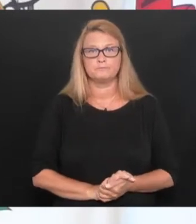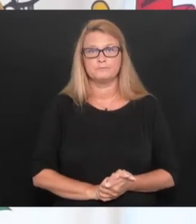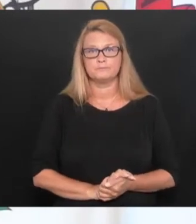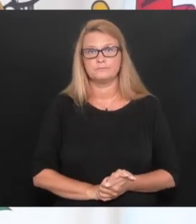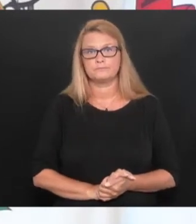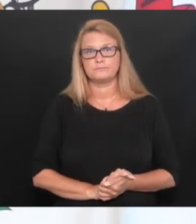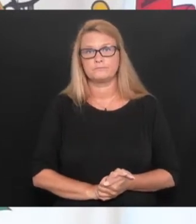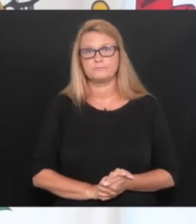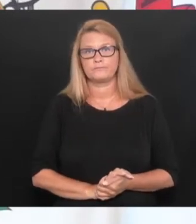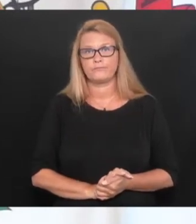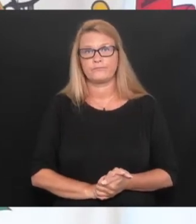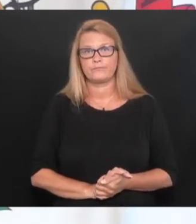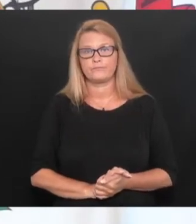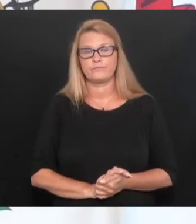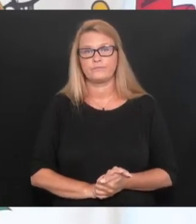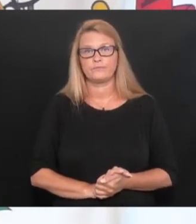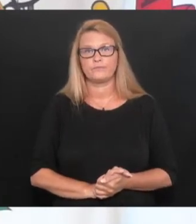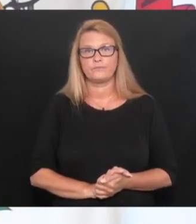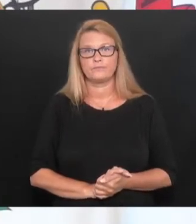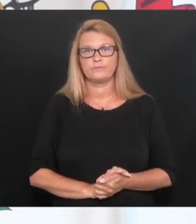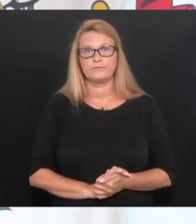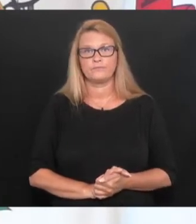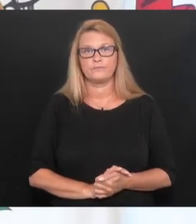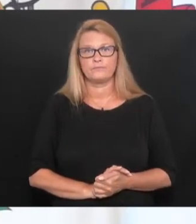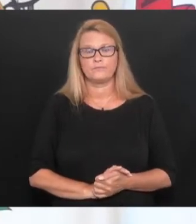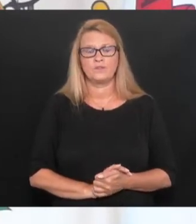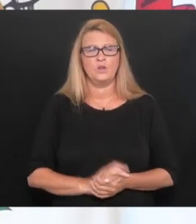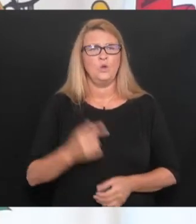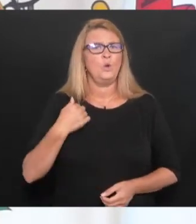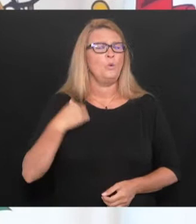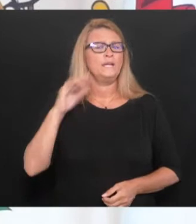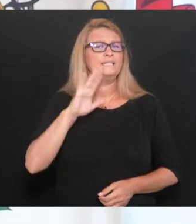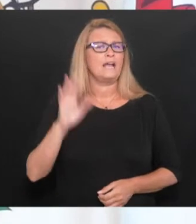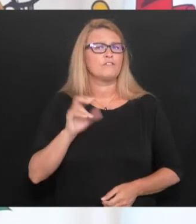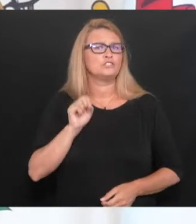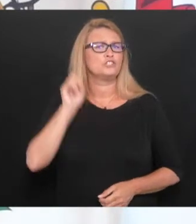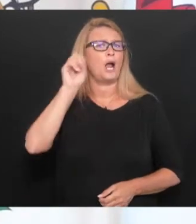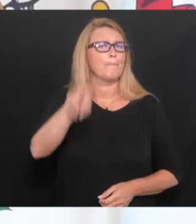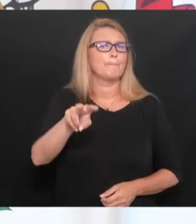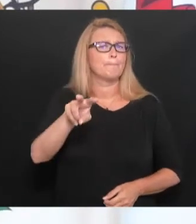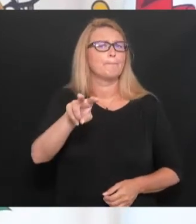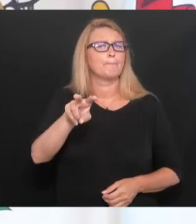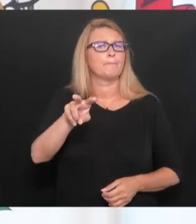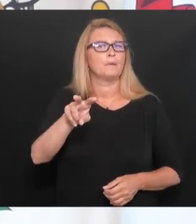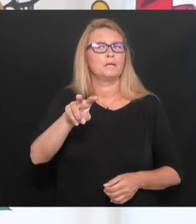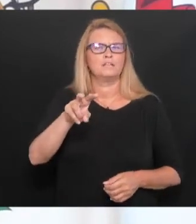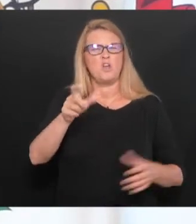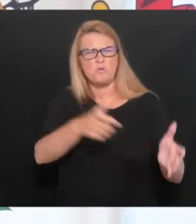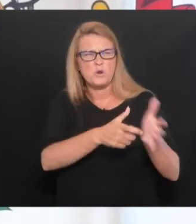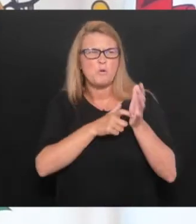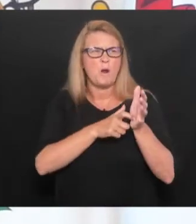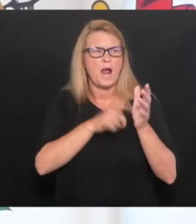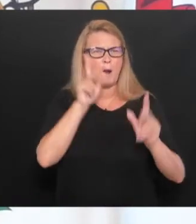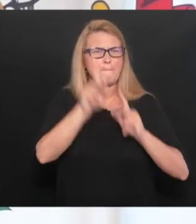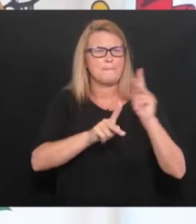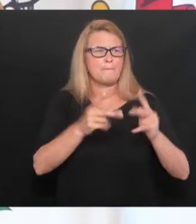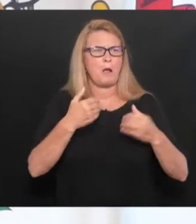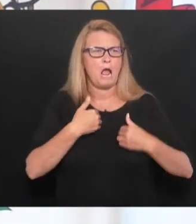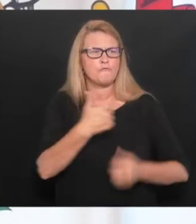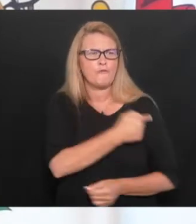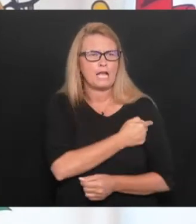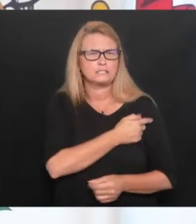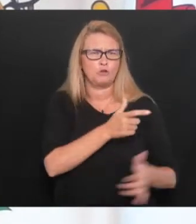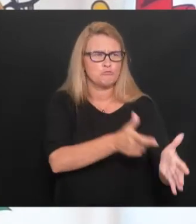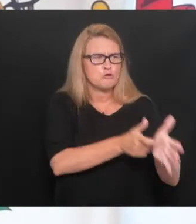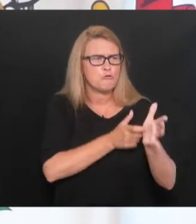we have not jumped out and said, well, we're going to mandate masks, or we're going to mandate everybody to get a shot, get vaccinated. It's a